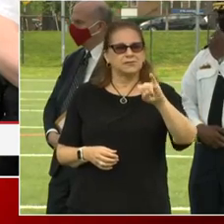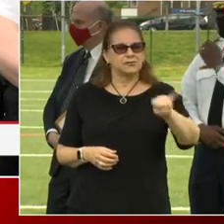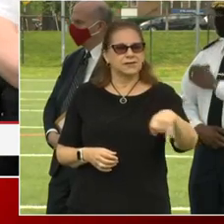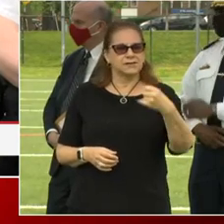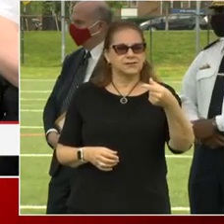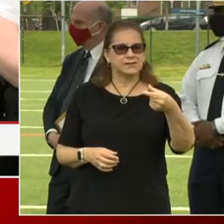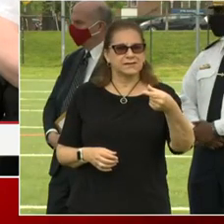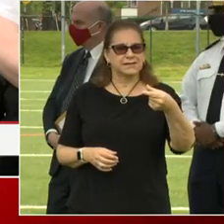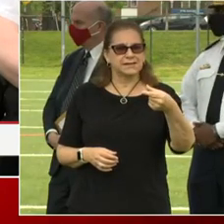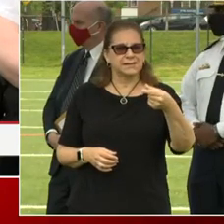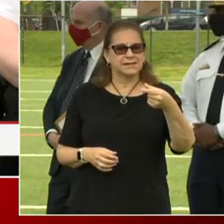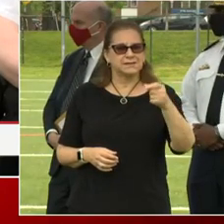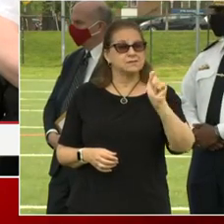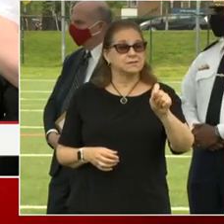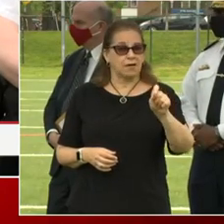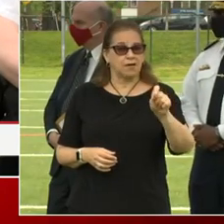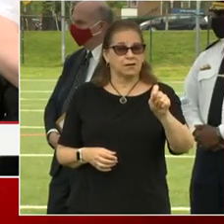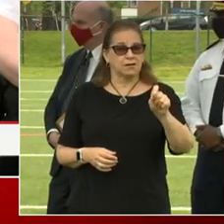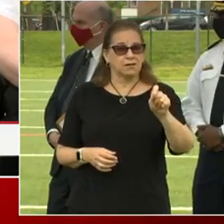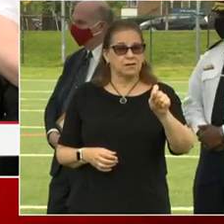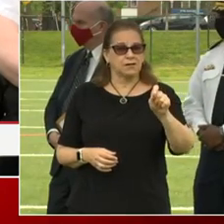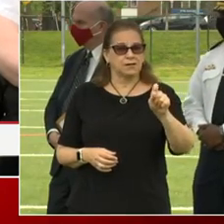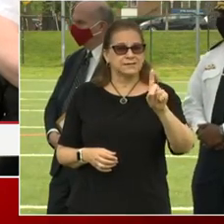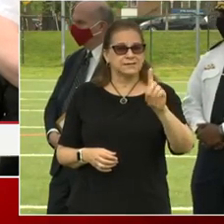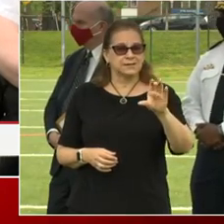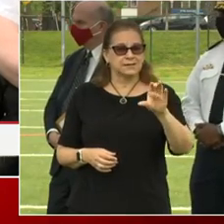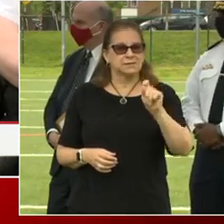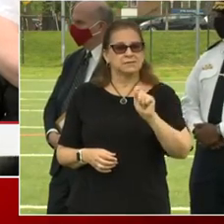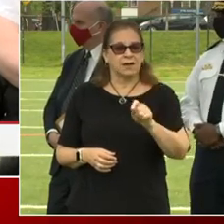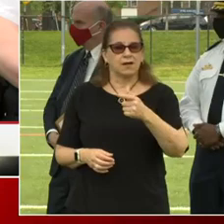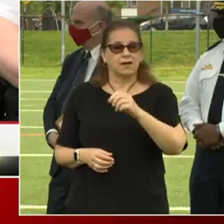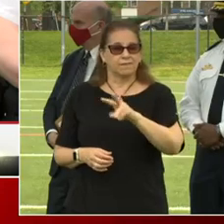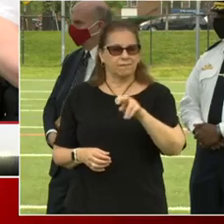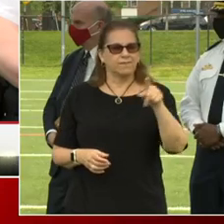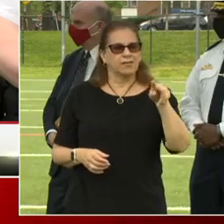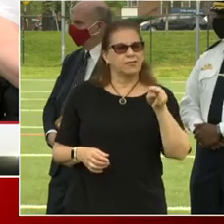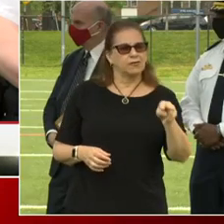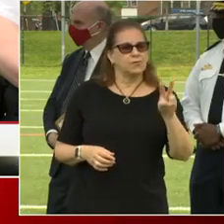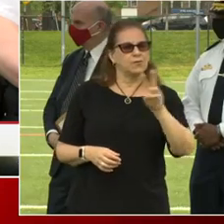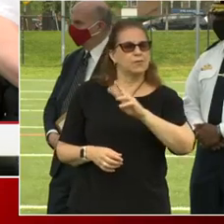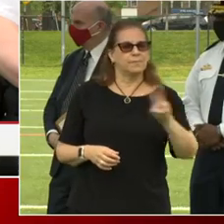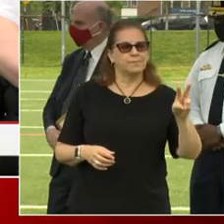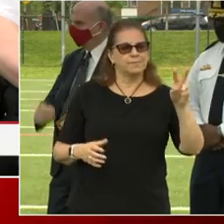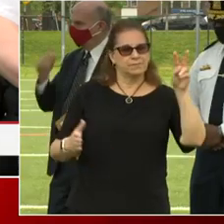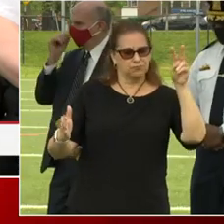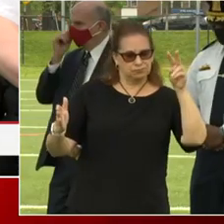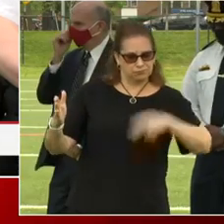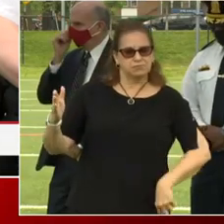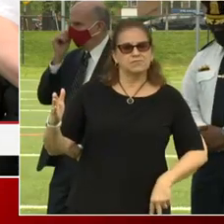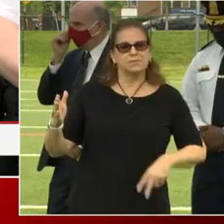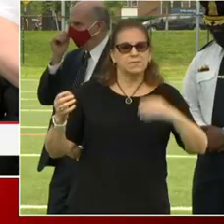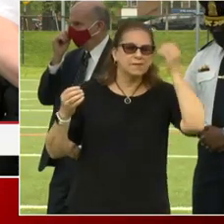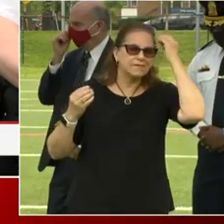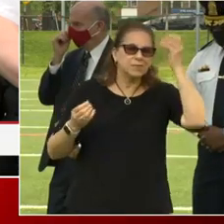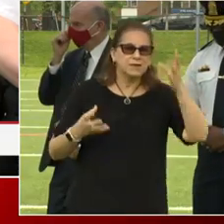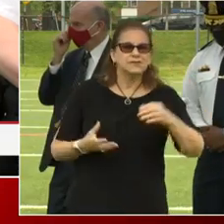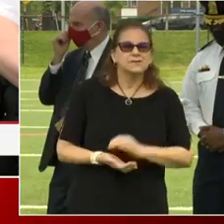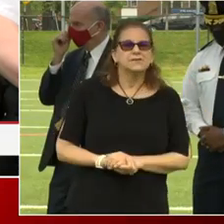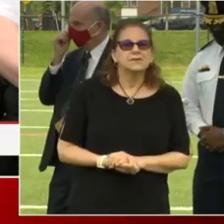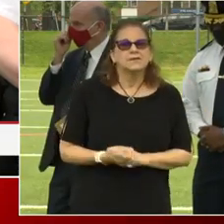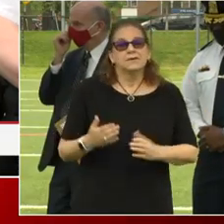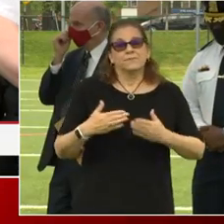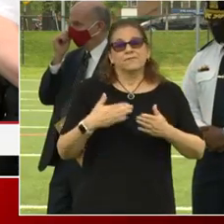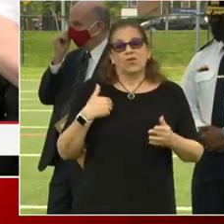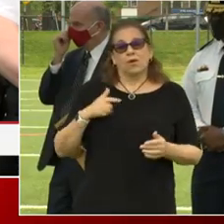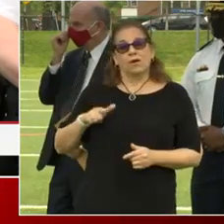ovsjg.dc.gov and apply for one. Before I turn it over to the chief, I also want to mention that part of